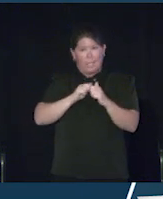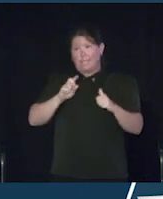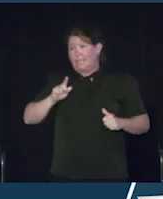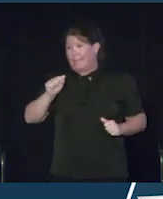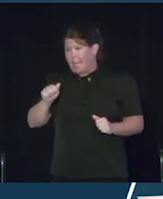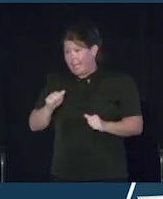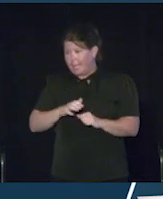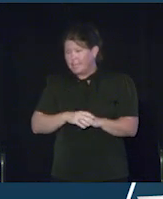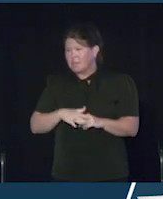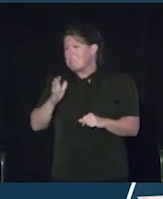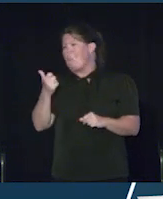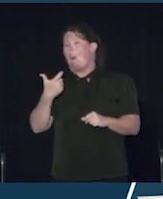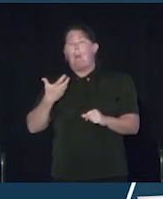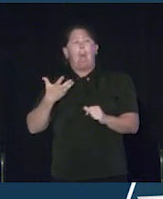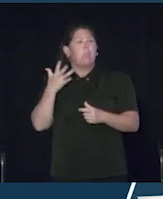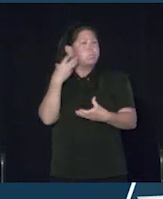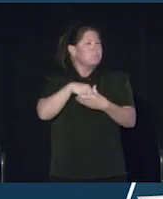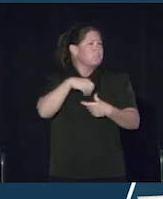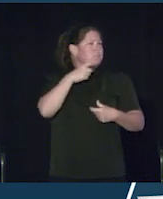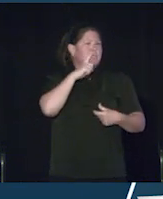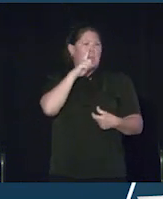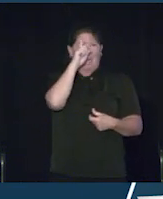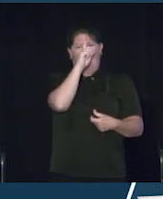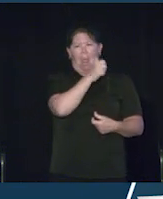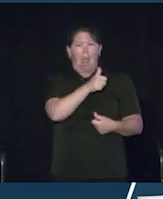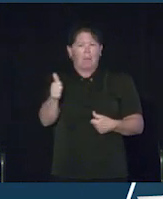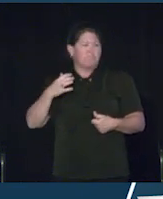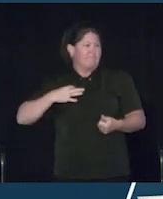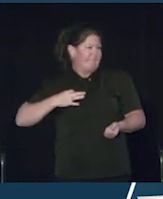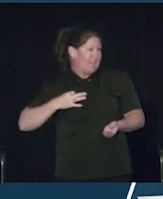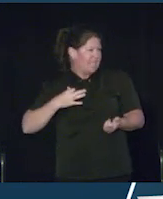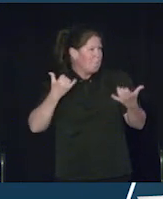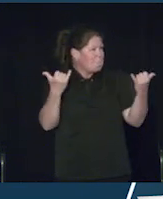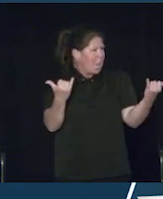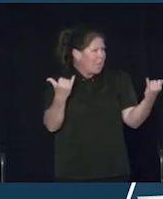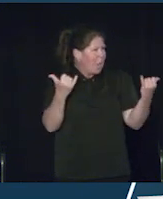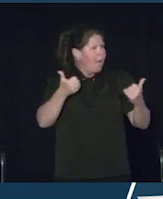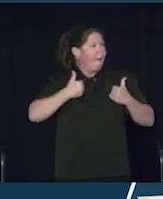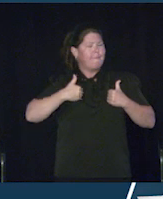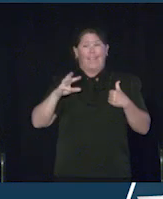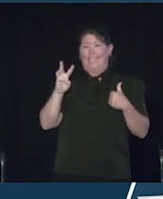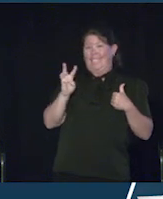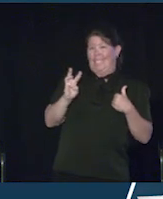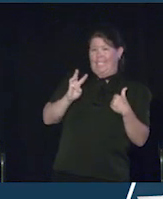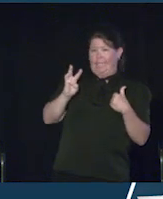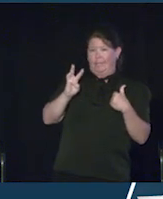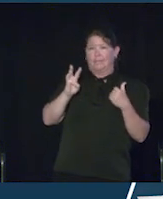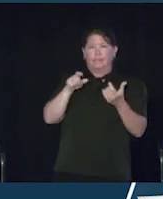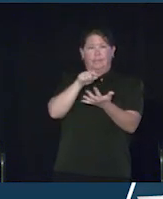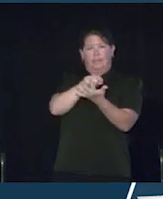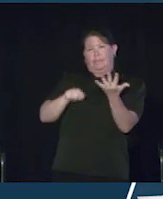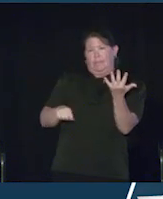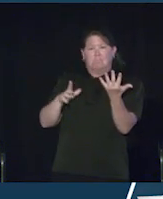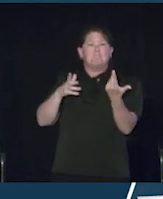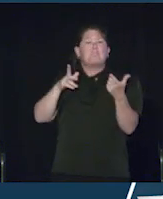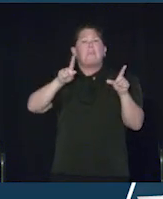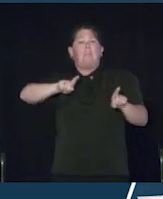completely voluntary, and there are currently 6 pilot counties that the managed care pilot is being offered to right